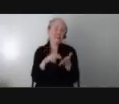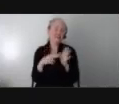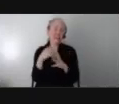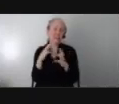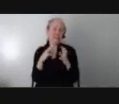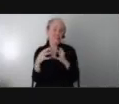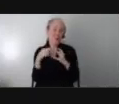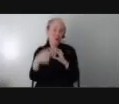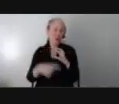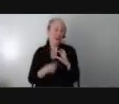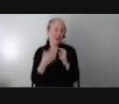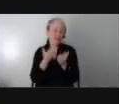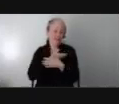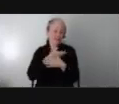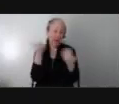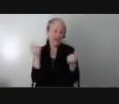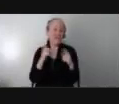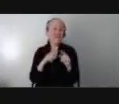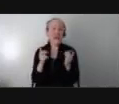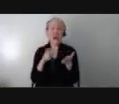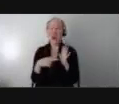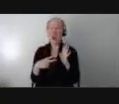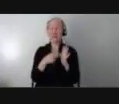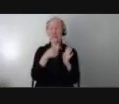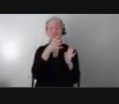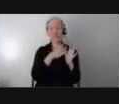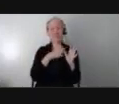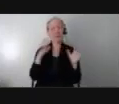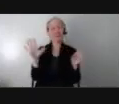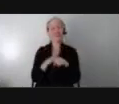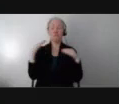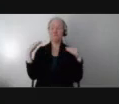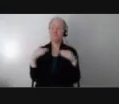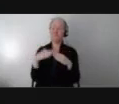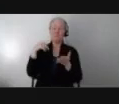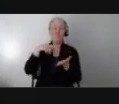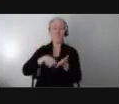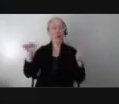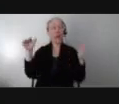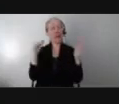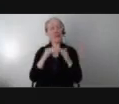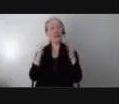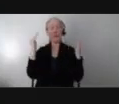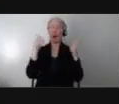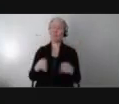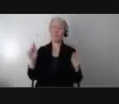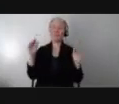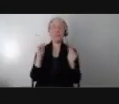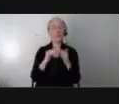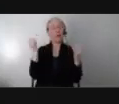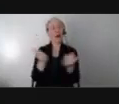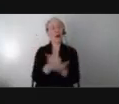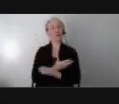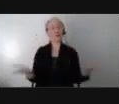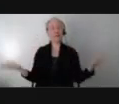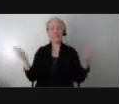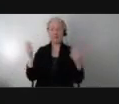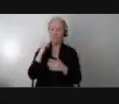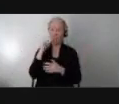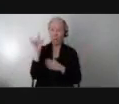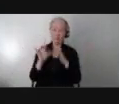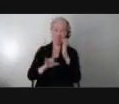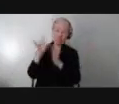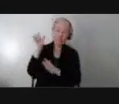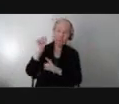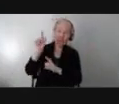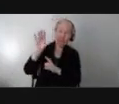that we have complete equity in human spaceflight or in science, technology, engineering, and math. When I began